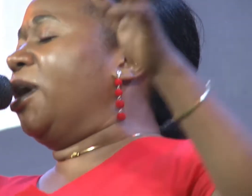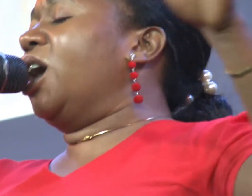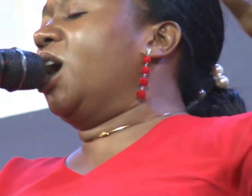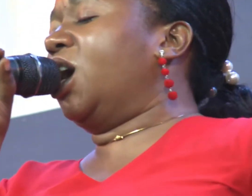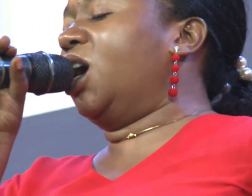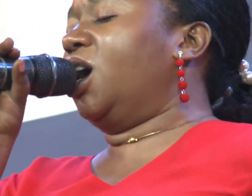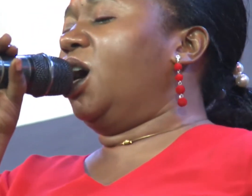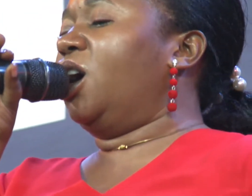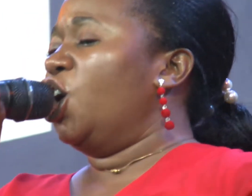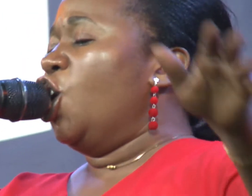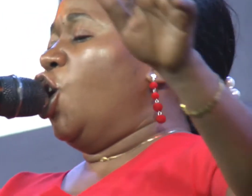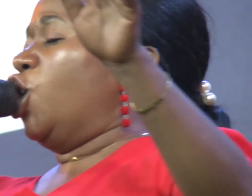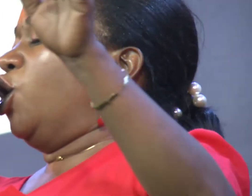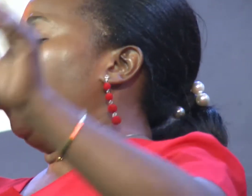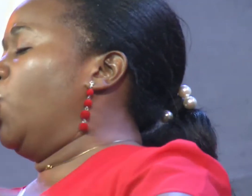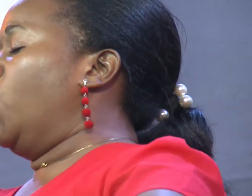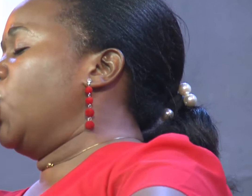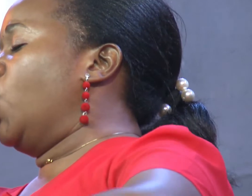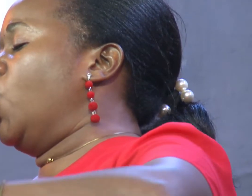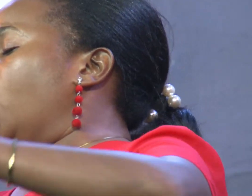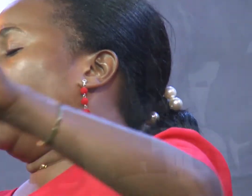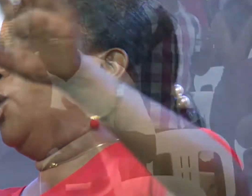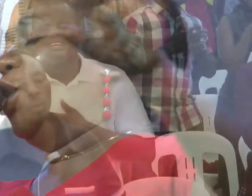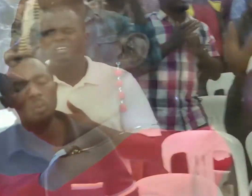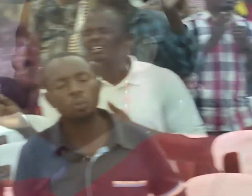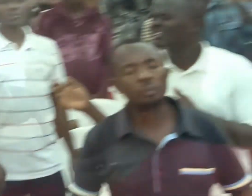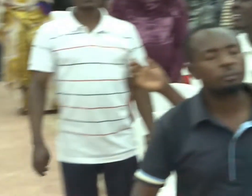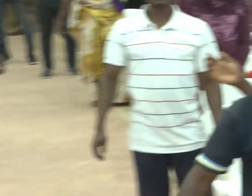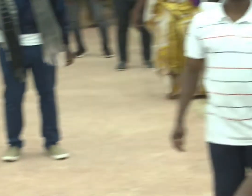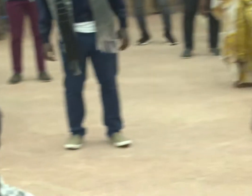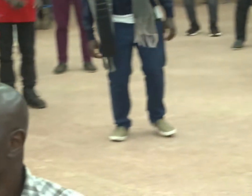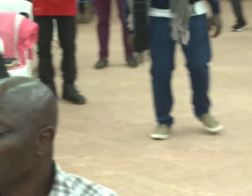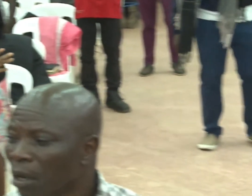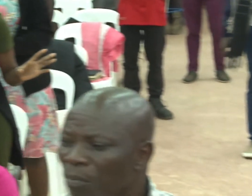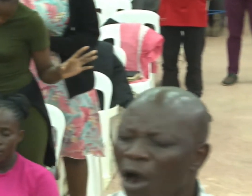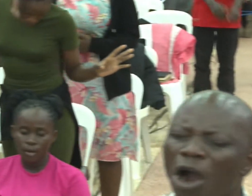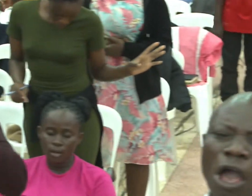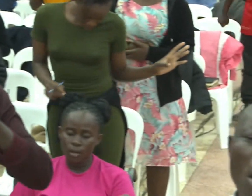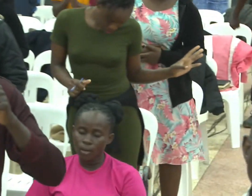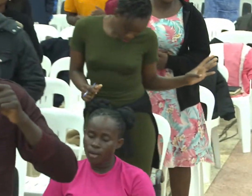Oh, boy, oh, boy, oh, boy, oh, boy.